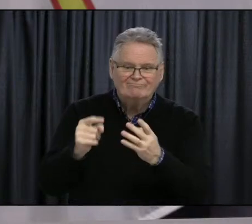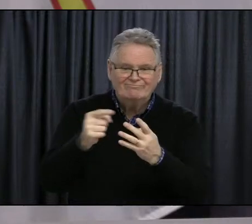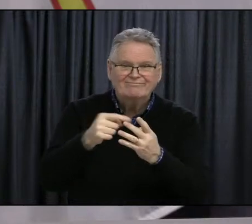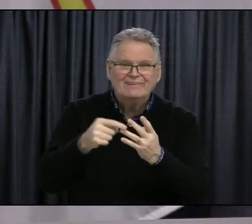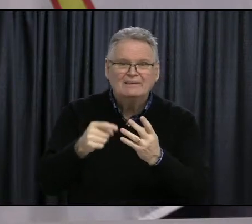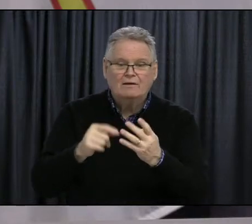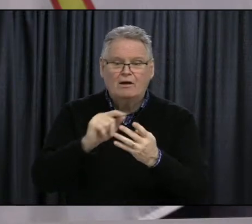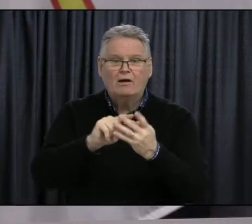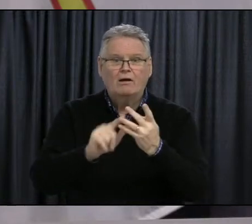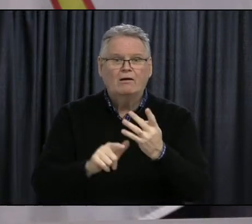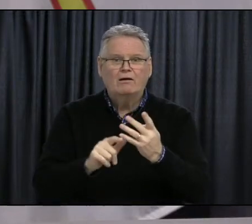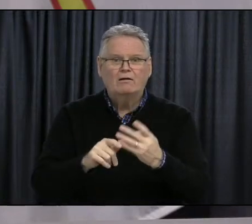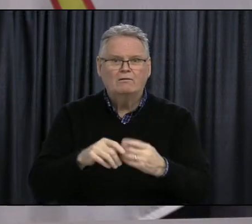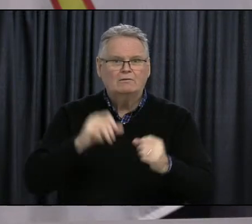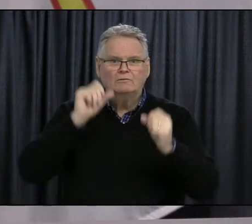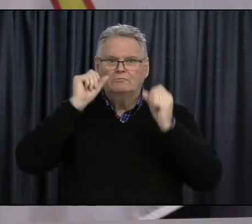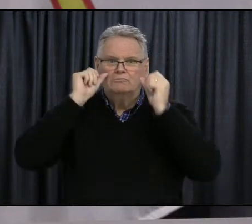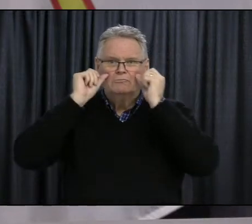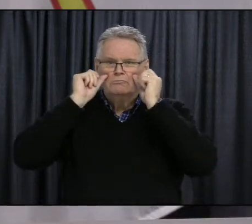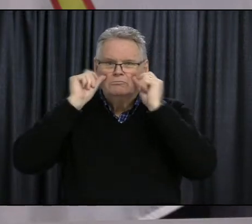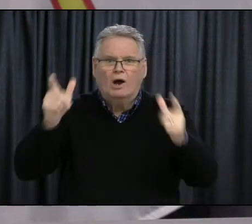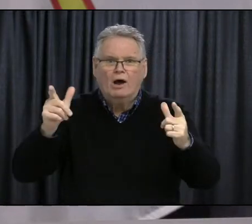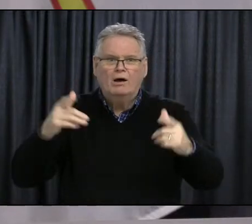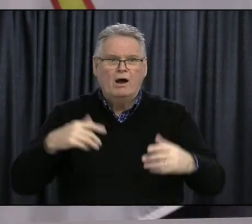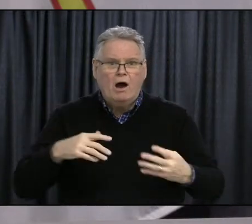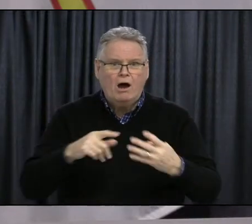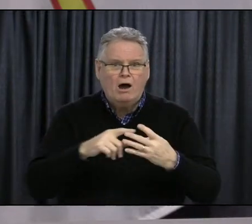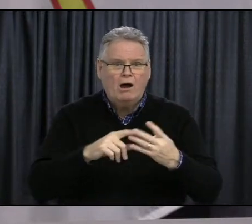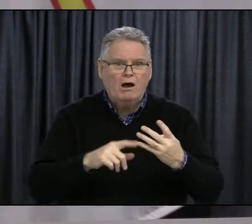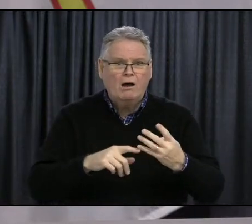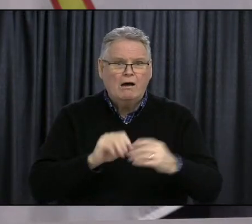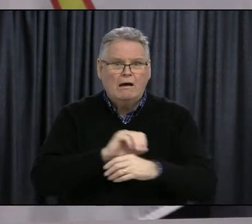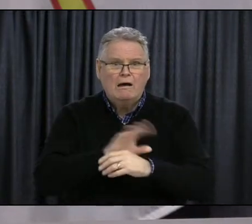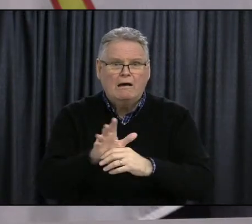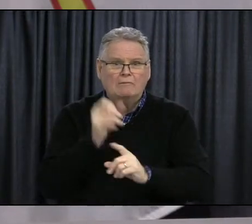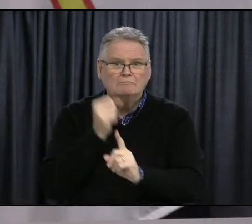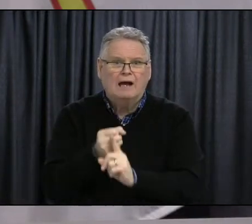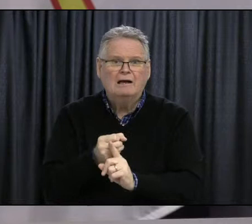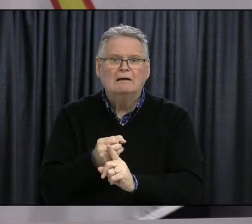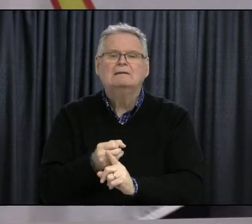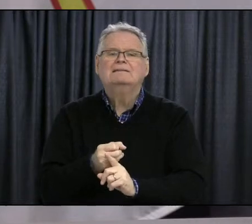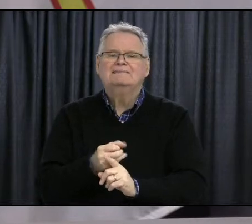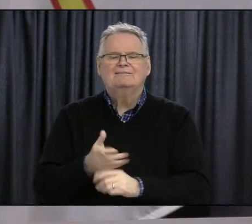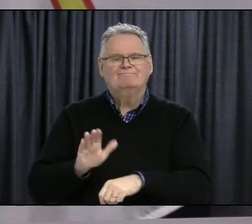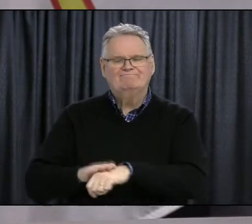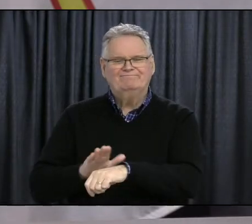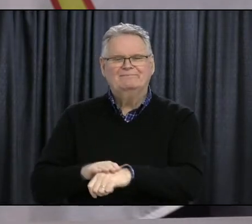enough the importance to get tested if you have symptoms and not go to work. Thank you.